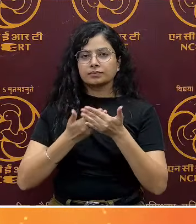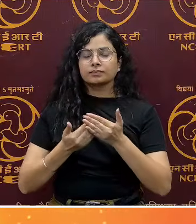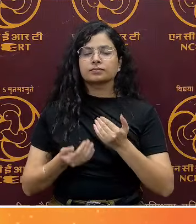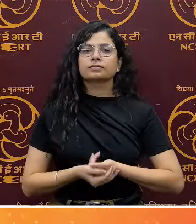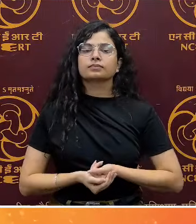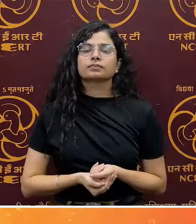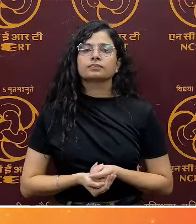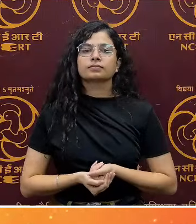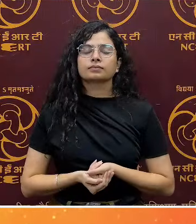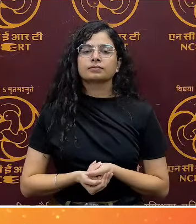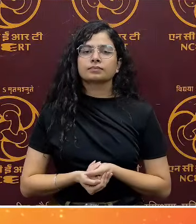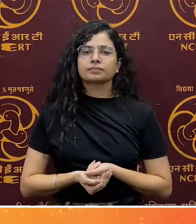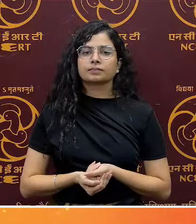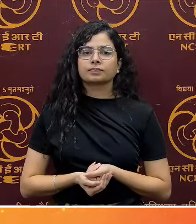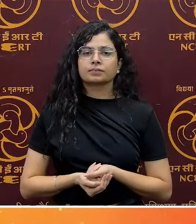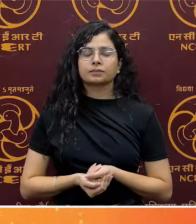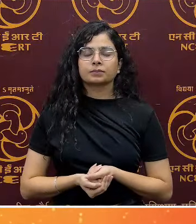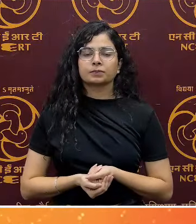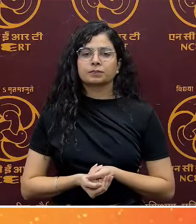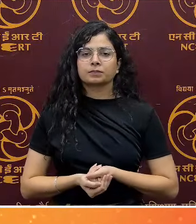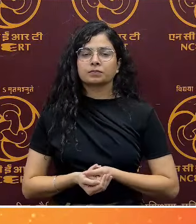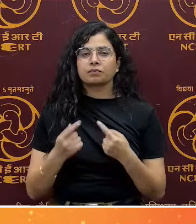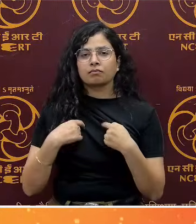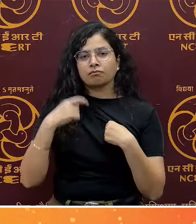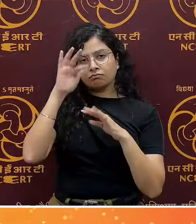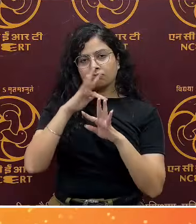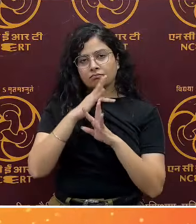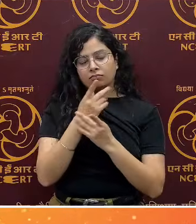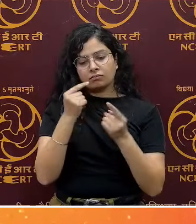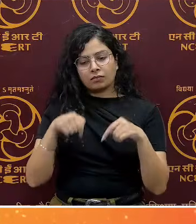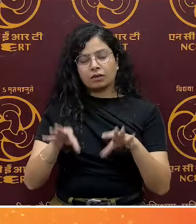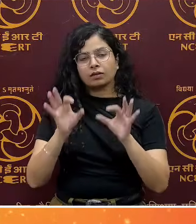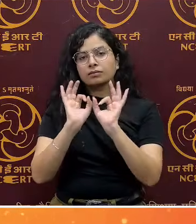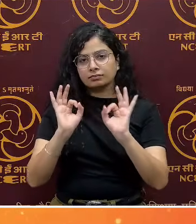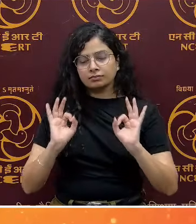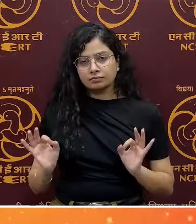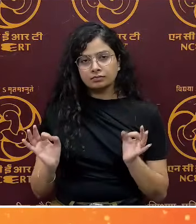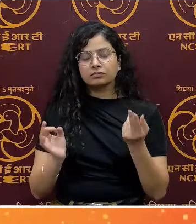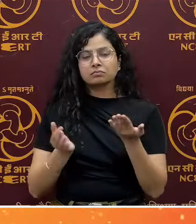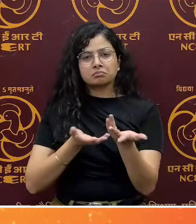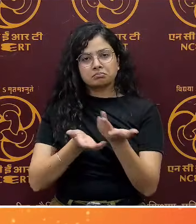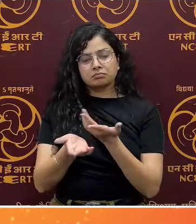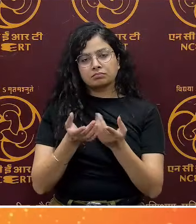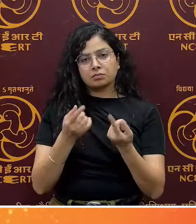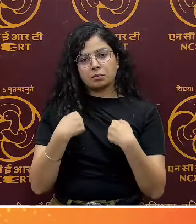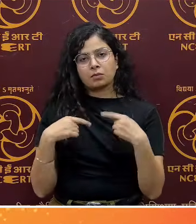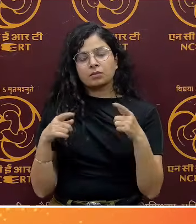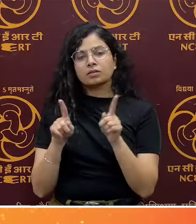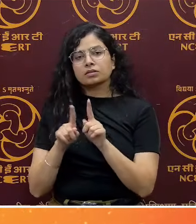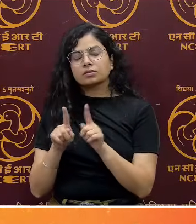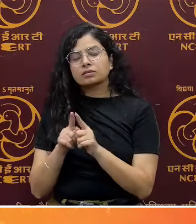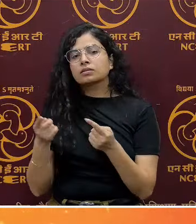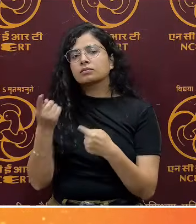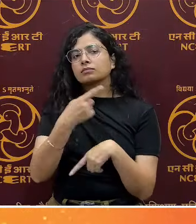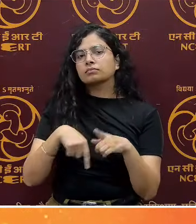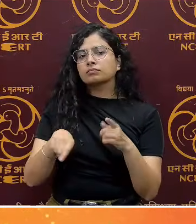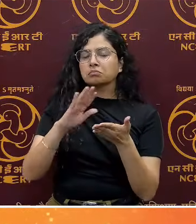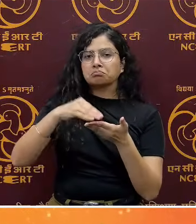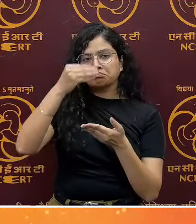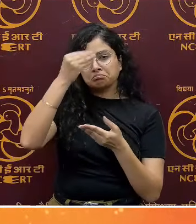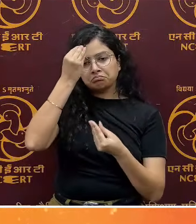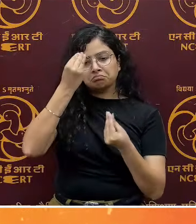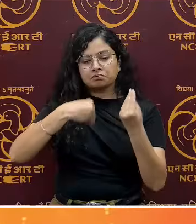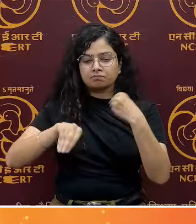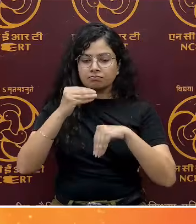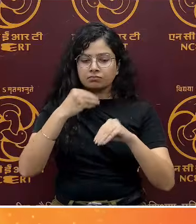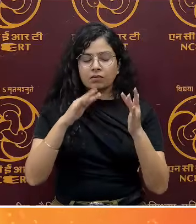being with us till last, and I think it was really wonderful and interactive session for me as well, and you learned a lot from